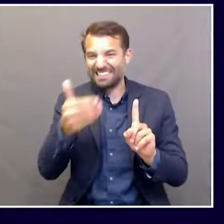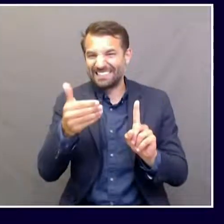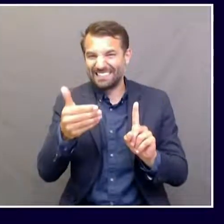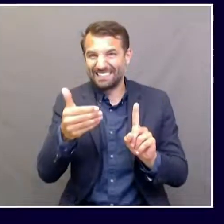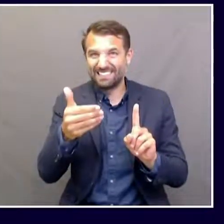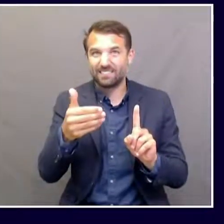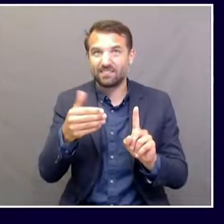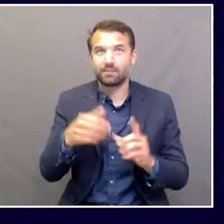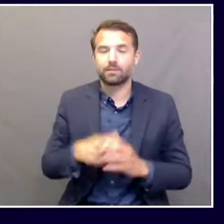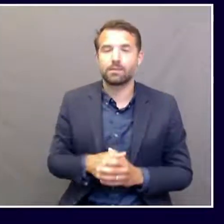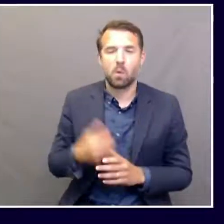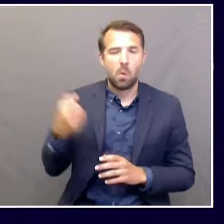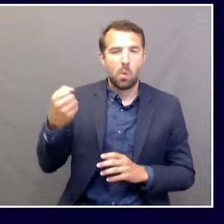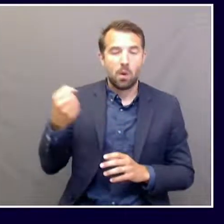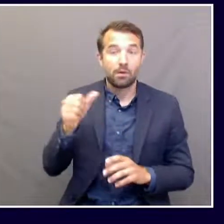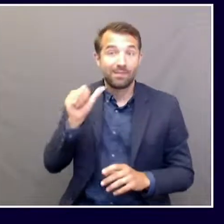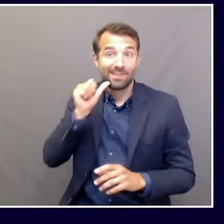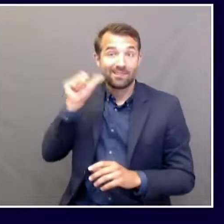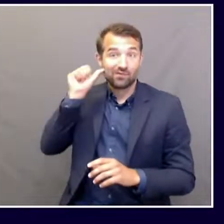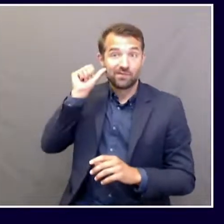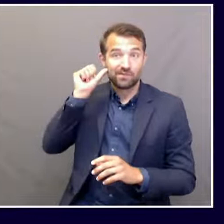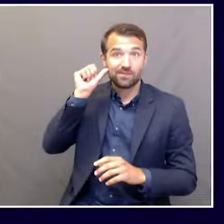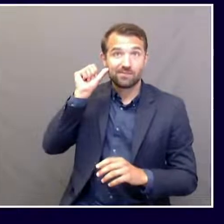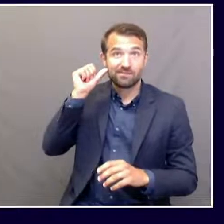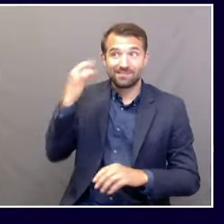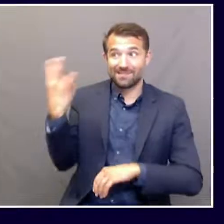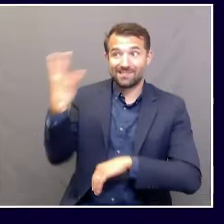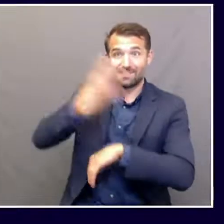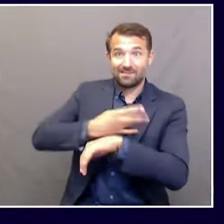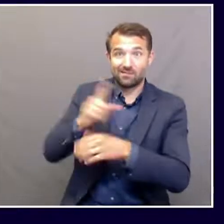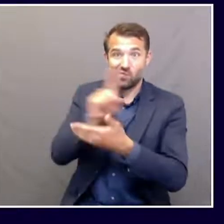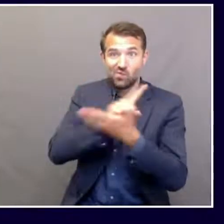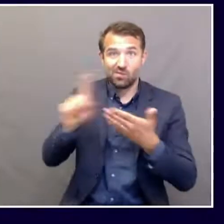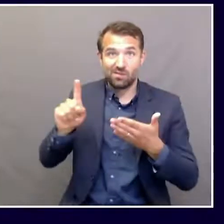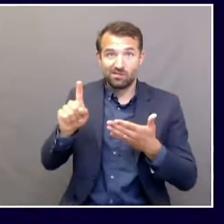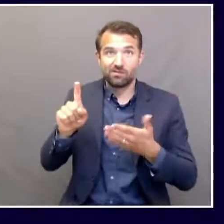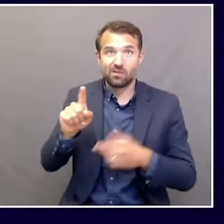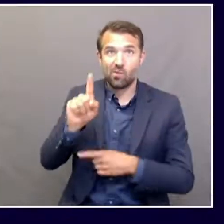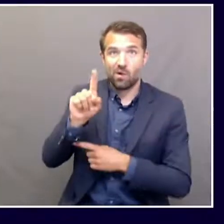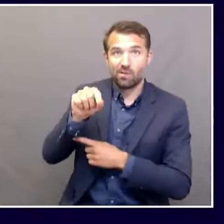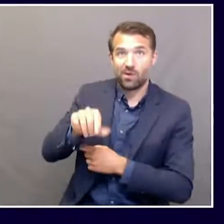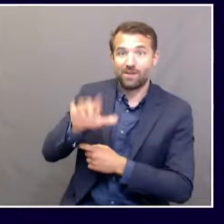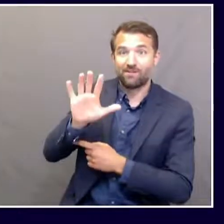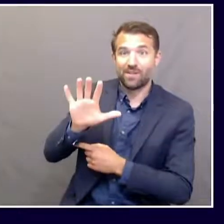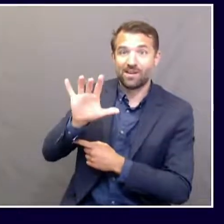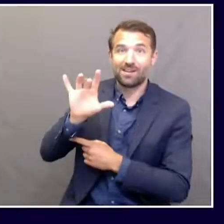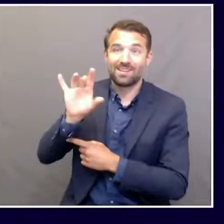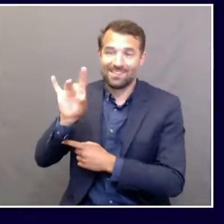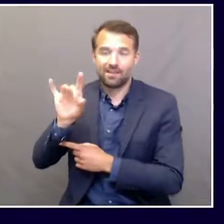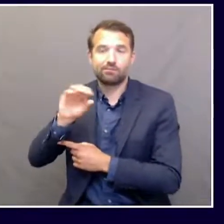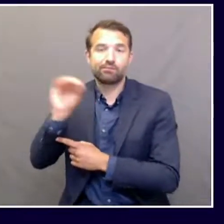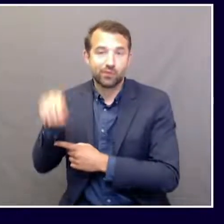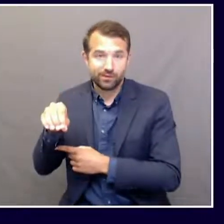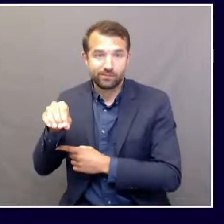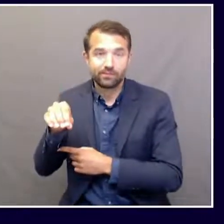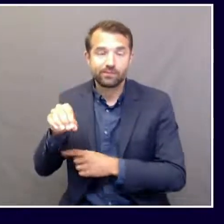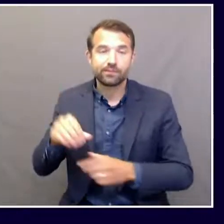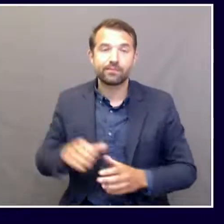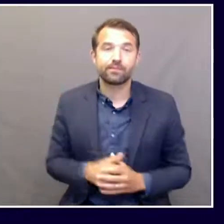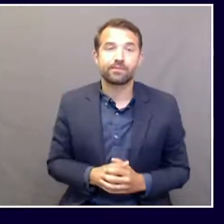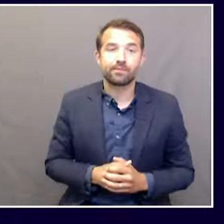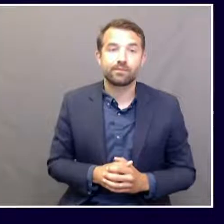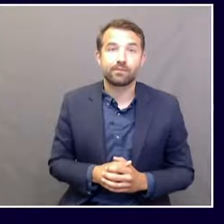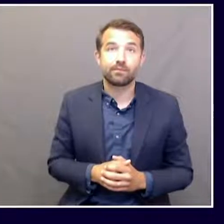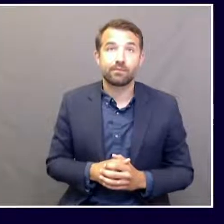yesterday, our 7-day PCR positivity rate stood at 1.58%. And in terms of vaccines